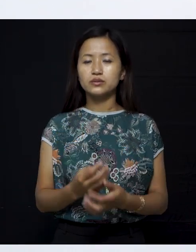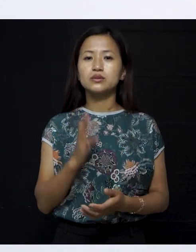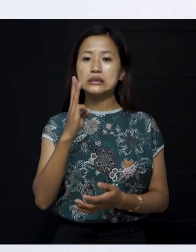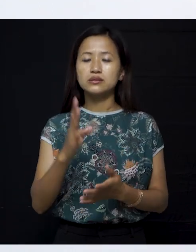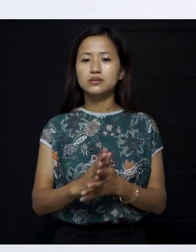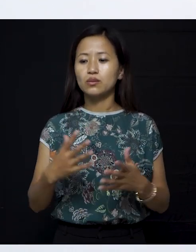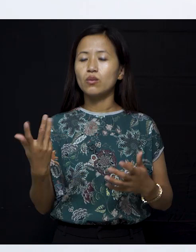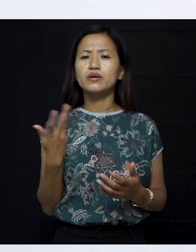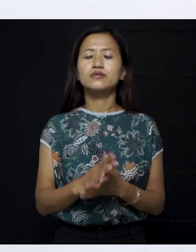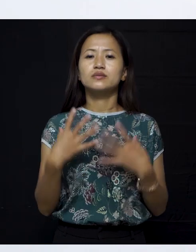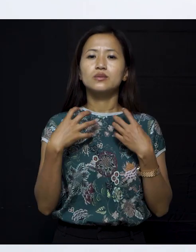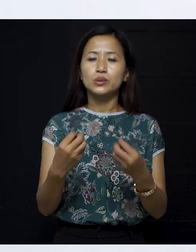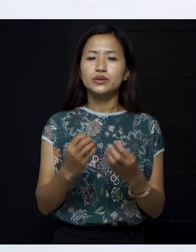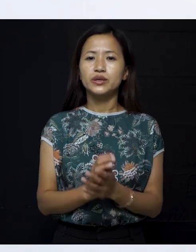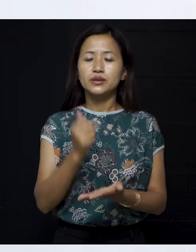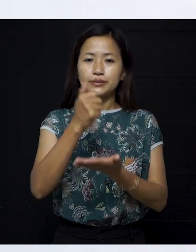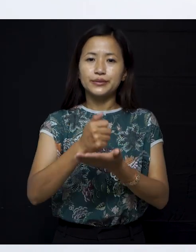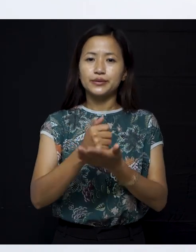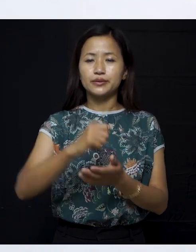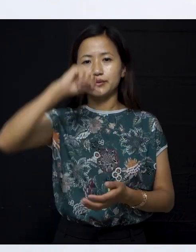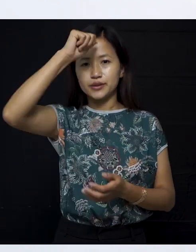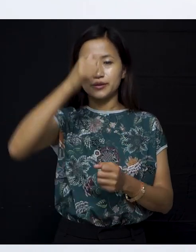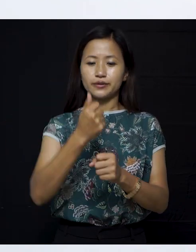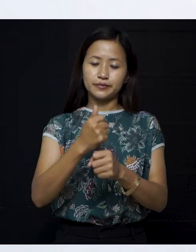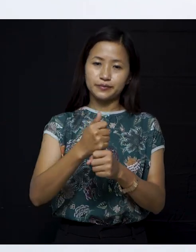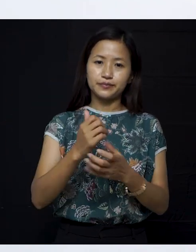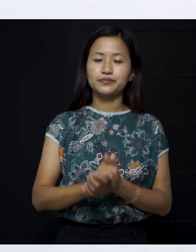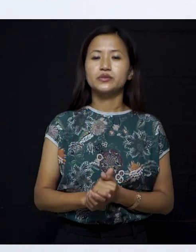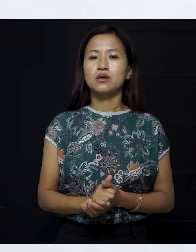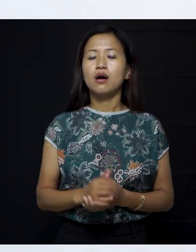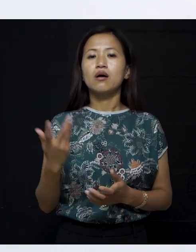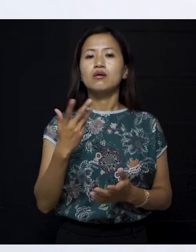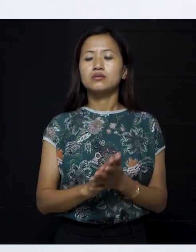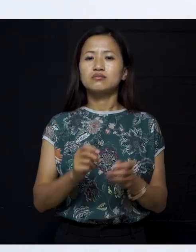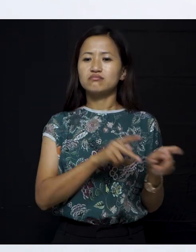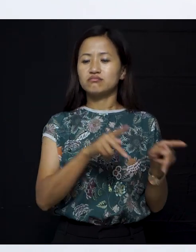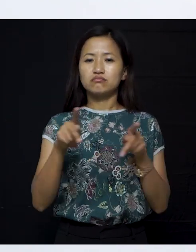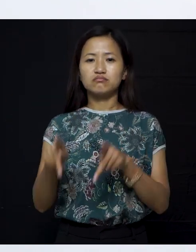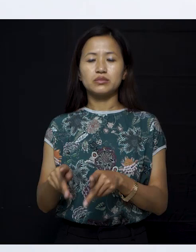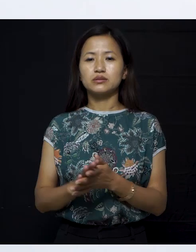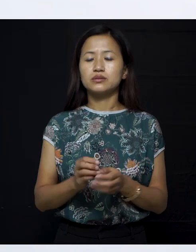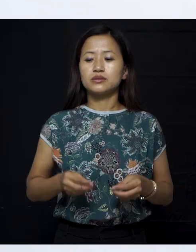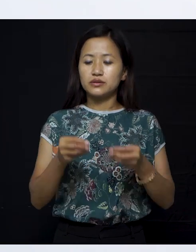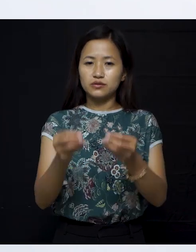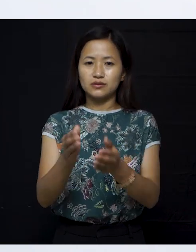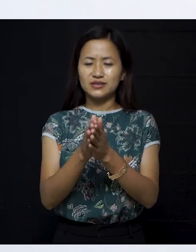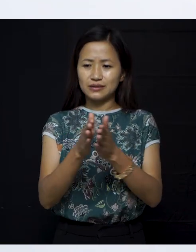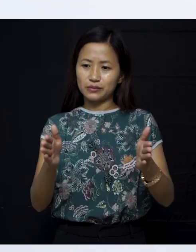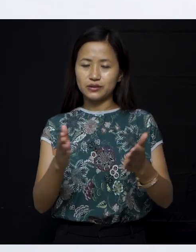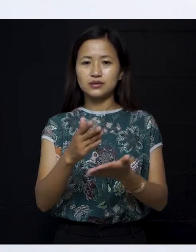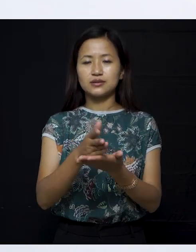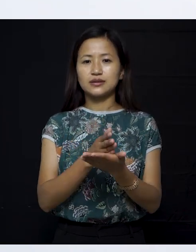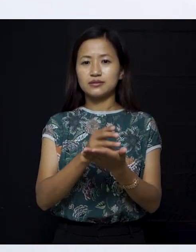whatever they wanted, they demanded from the Indian government. However, it was not possible to give a separate state to all those